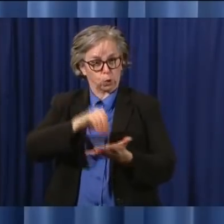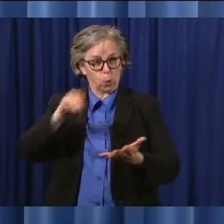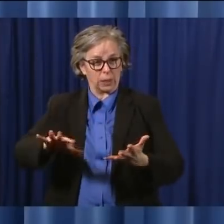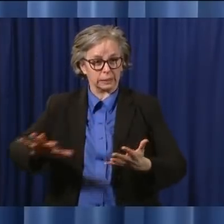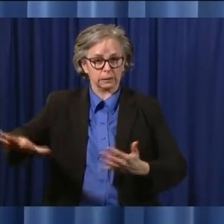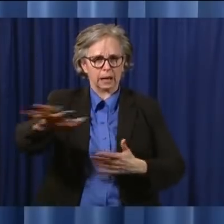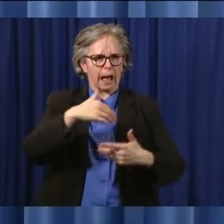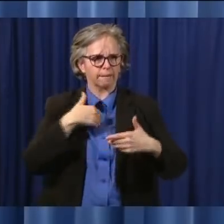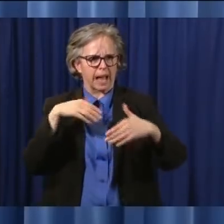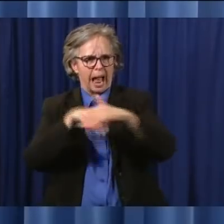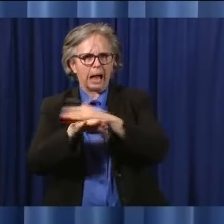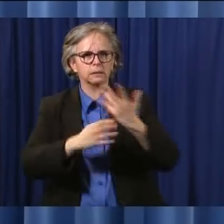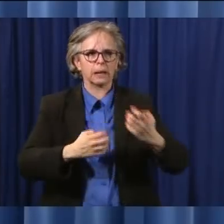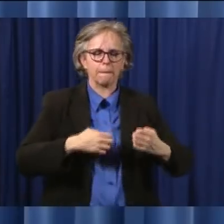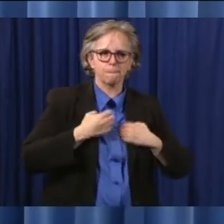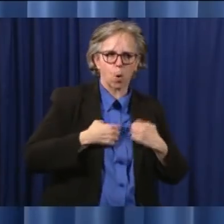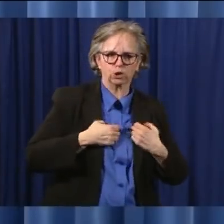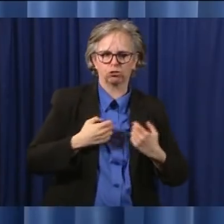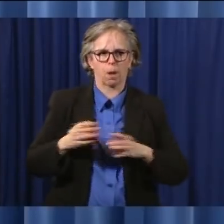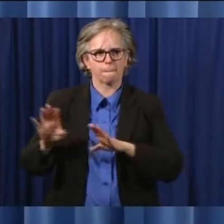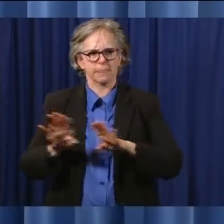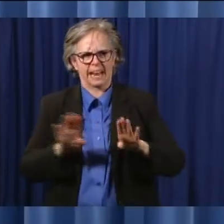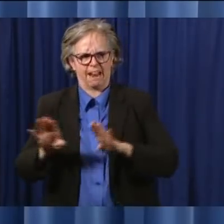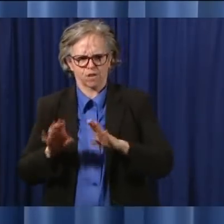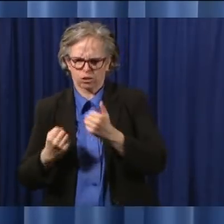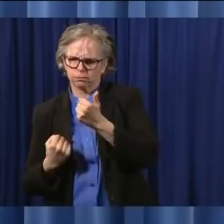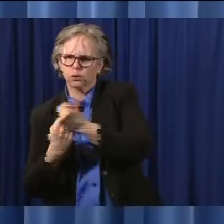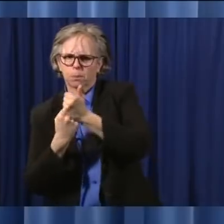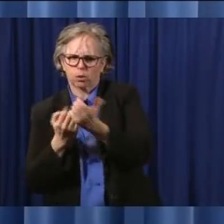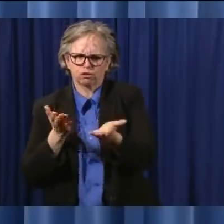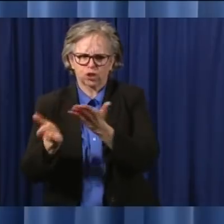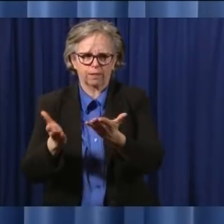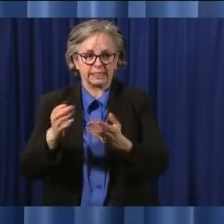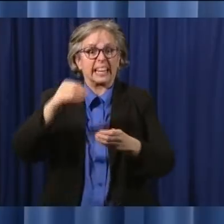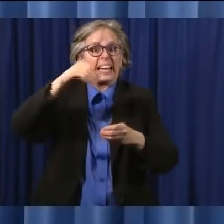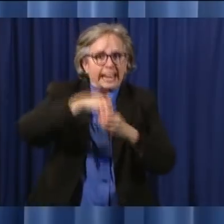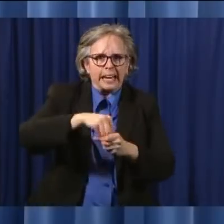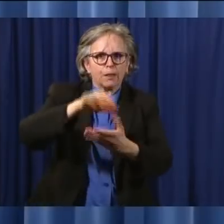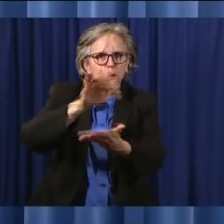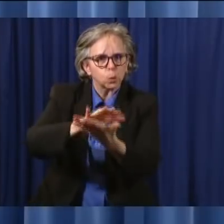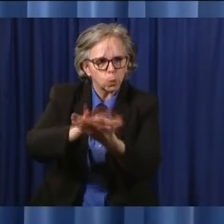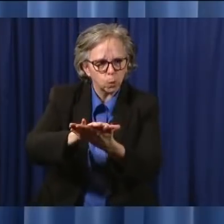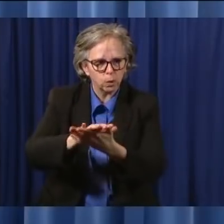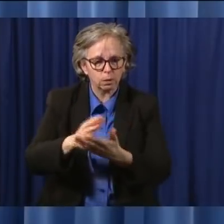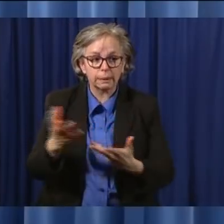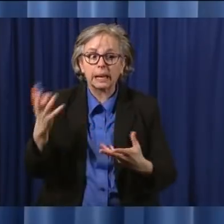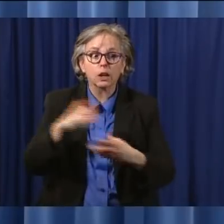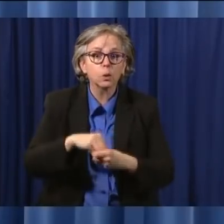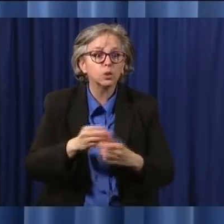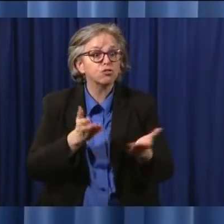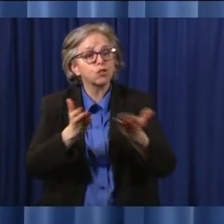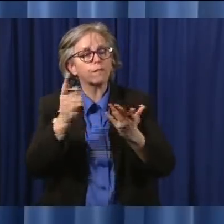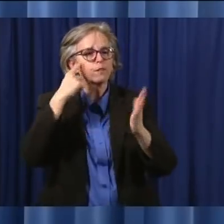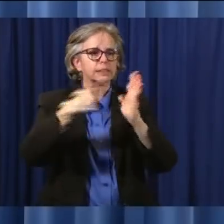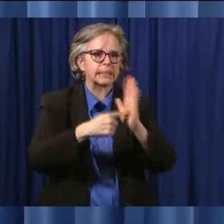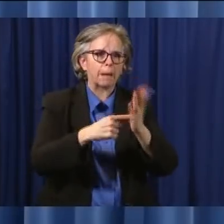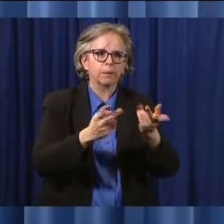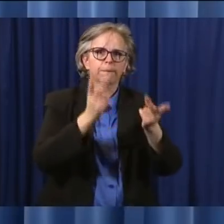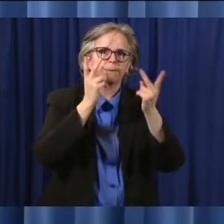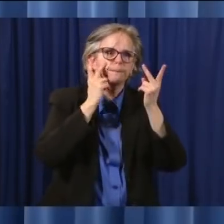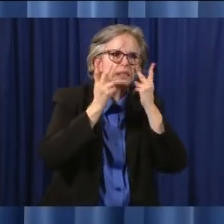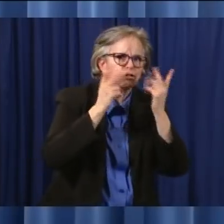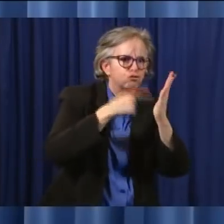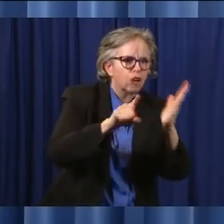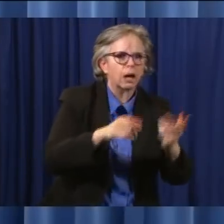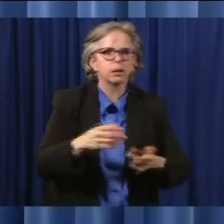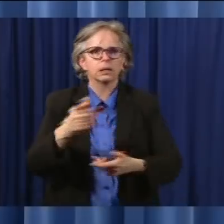right in their school building. Services include vision, dental, immunizations, and mental health care. Prior to creating